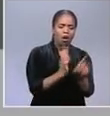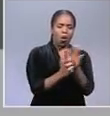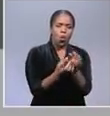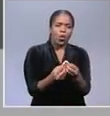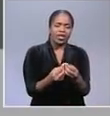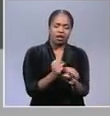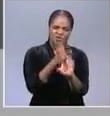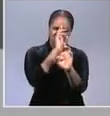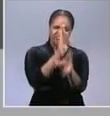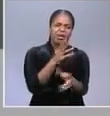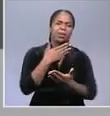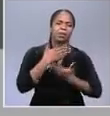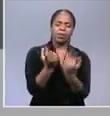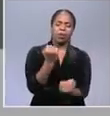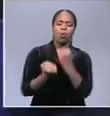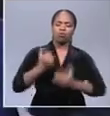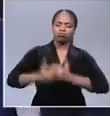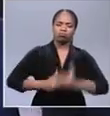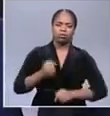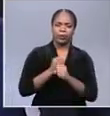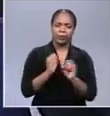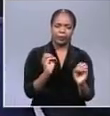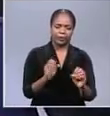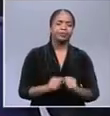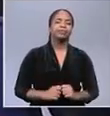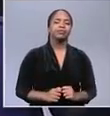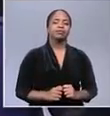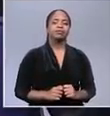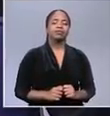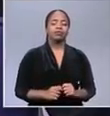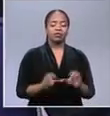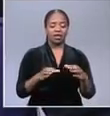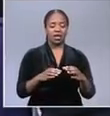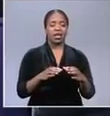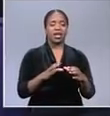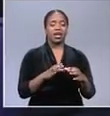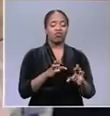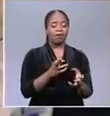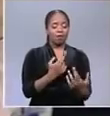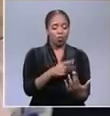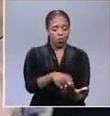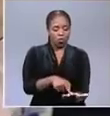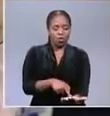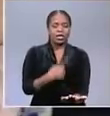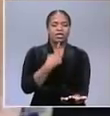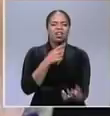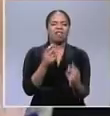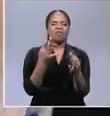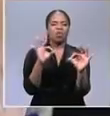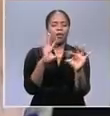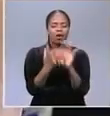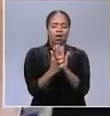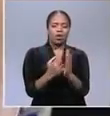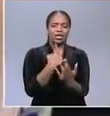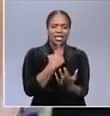had no respect for court processes. Freedom Under Law says the report and its findings bode well for restoring the integrity